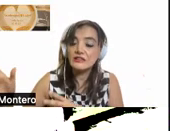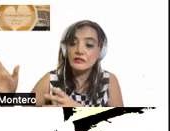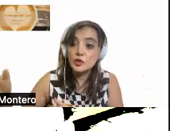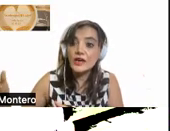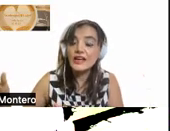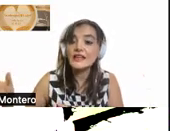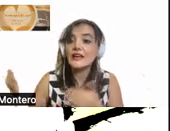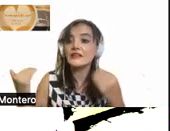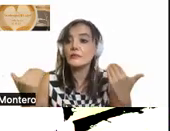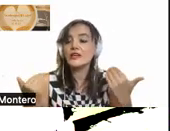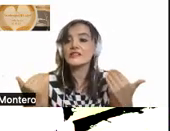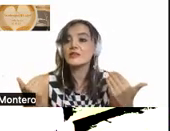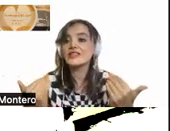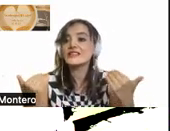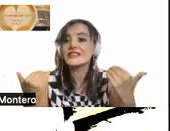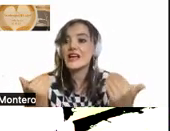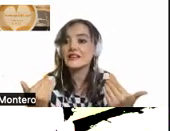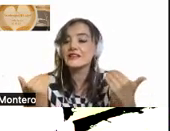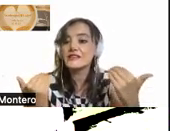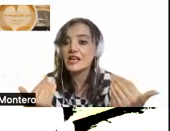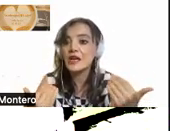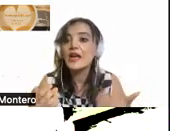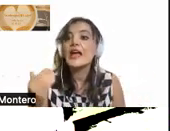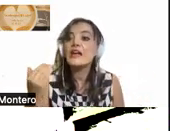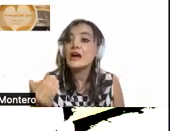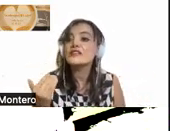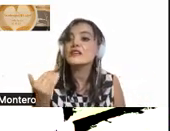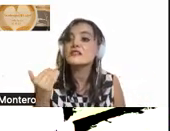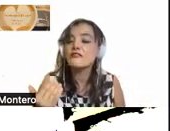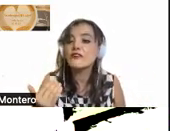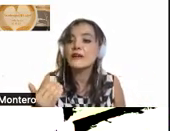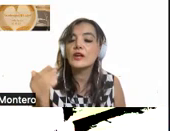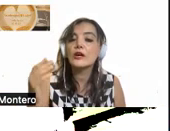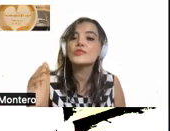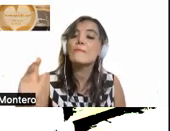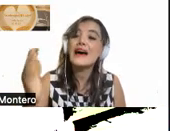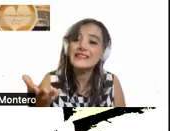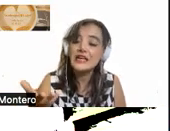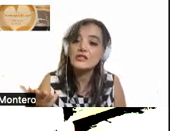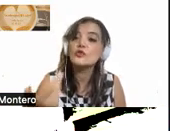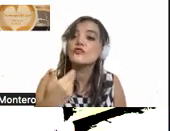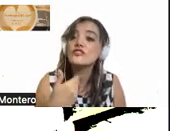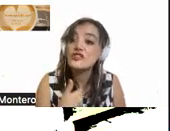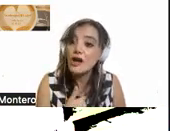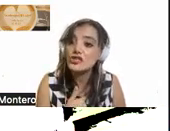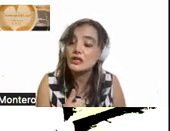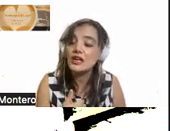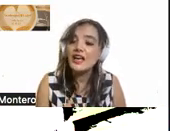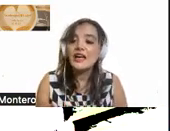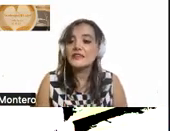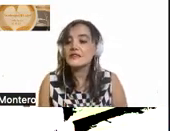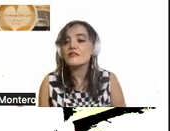imagining that they're doing it, and the brain activity is exactly the same. Imagining something becomes a mandate to your